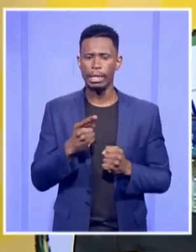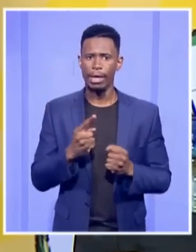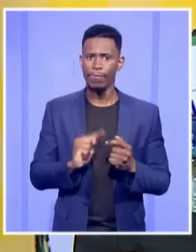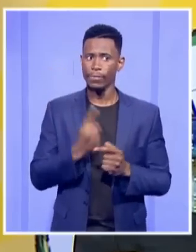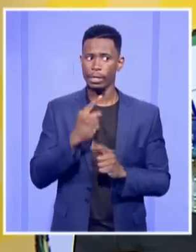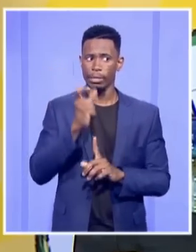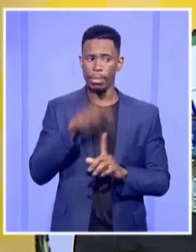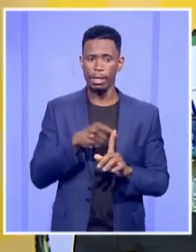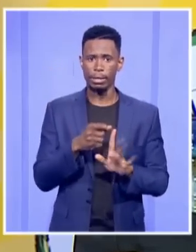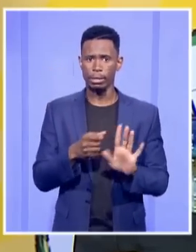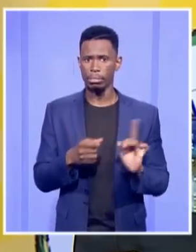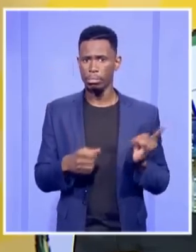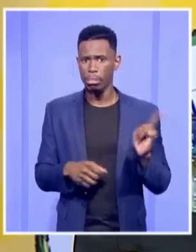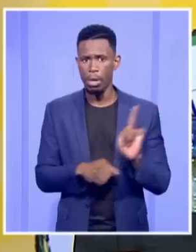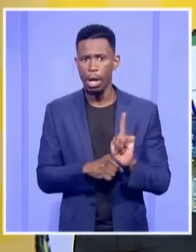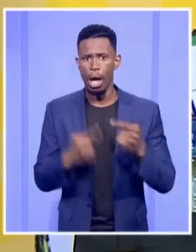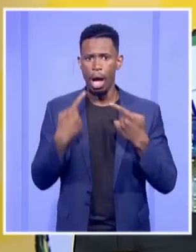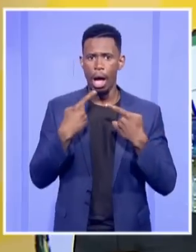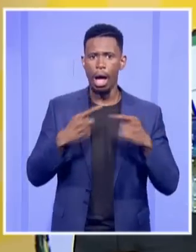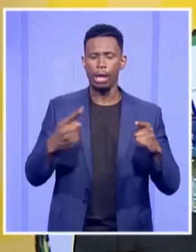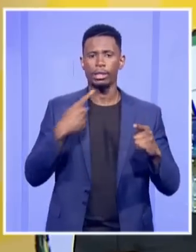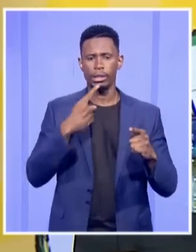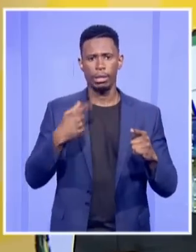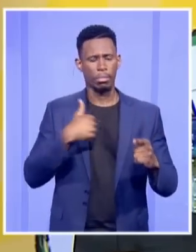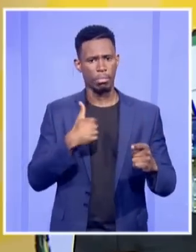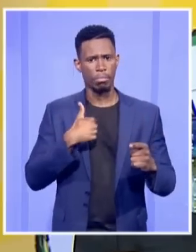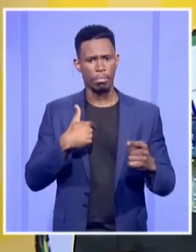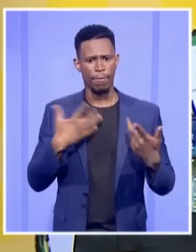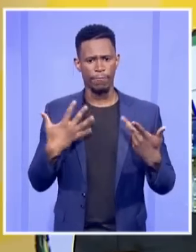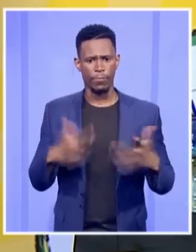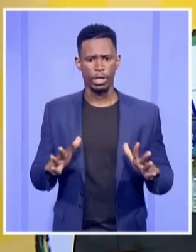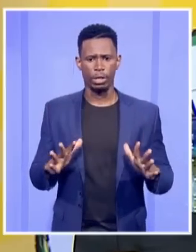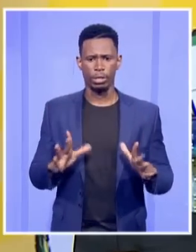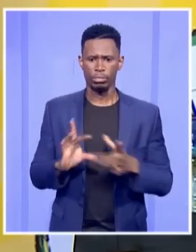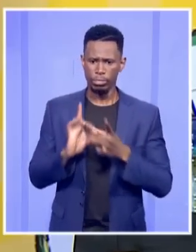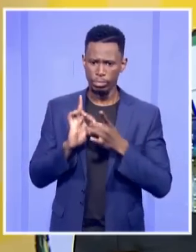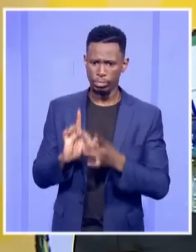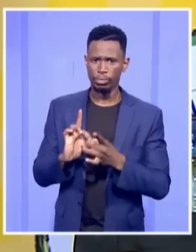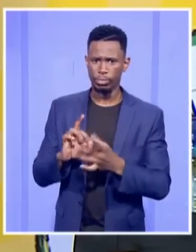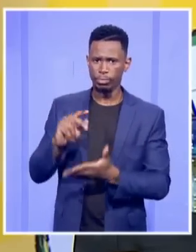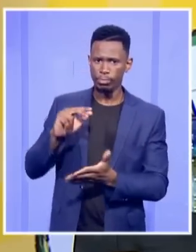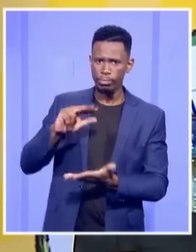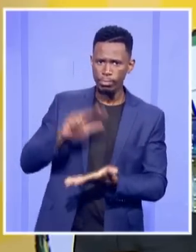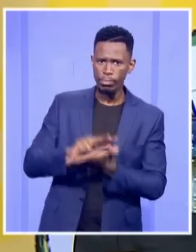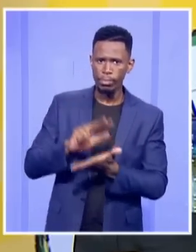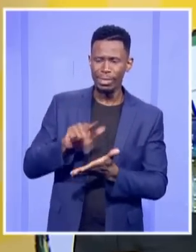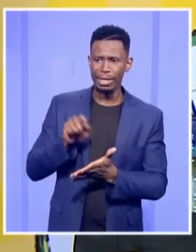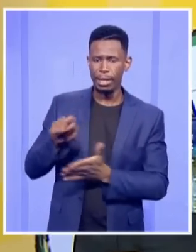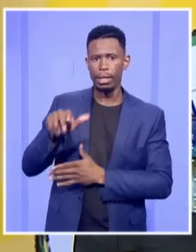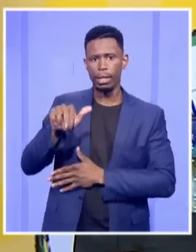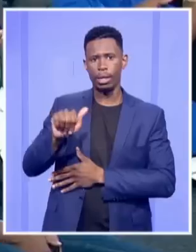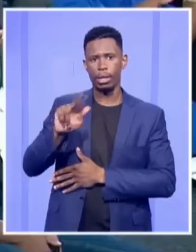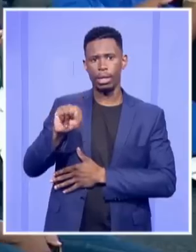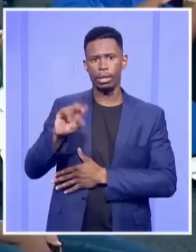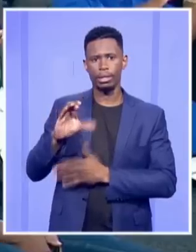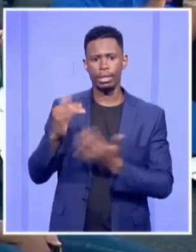pronounce his affirmation of the ANC doing away with the armed